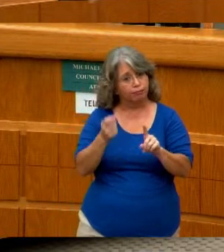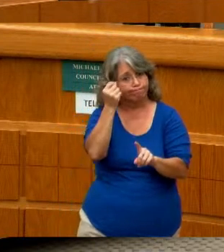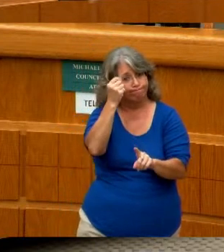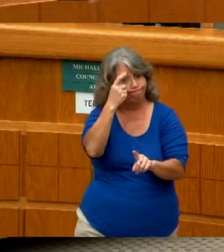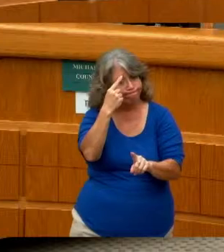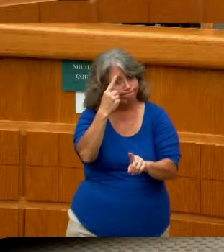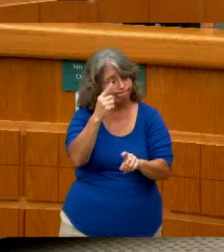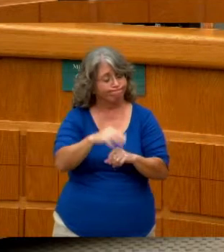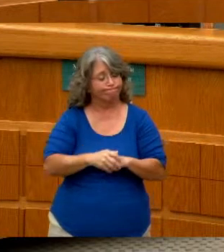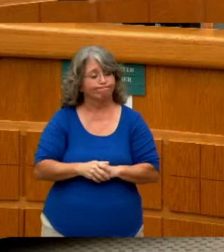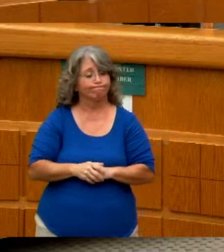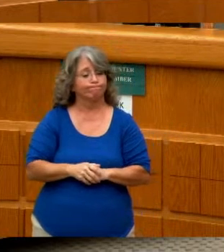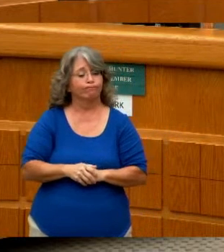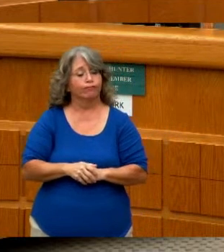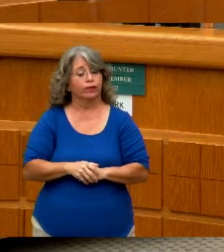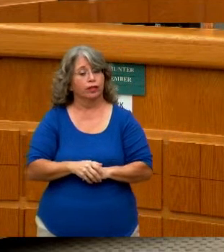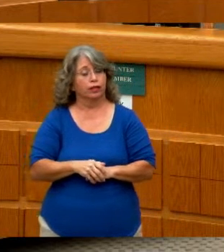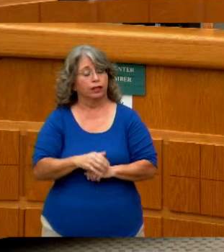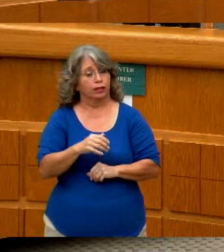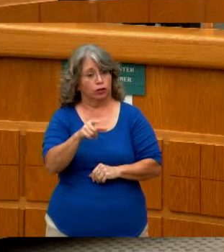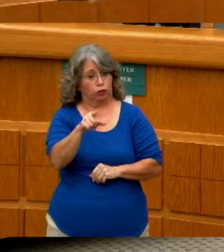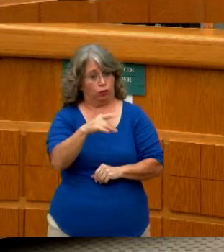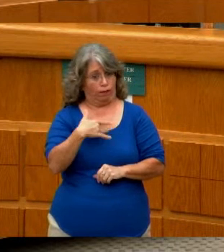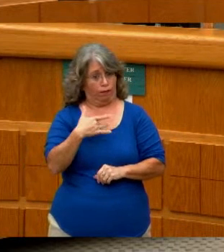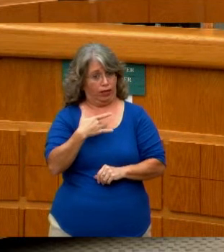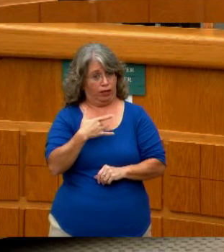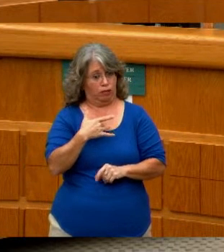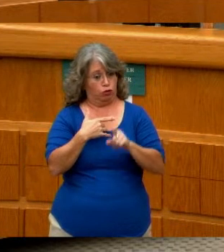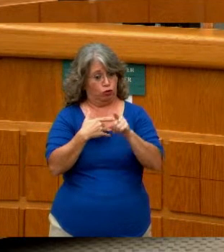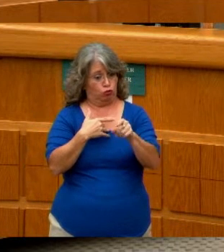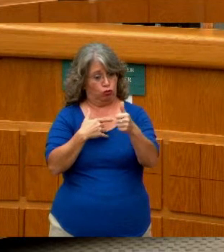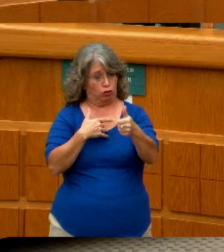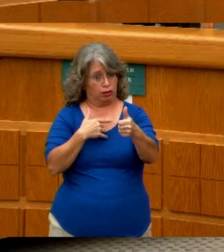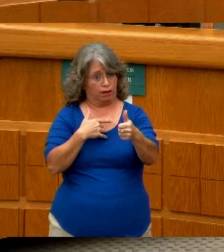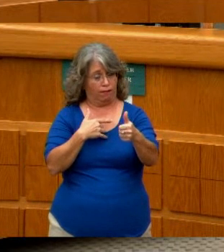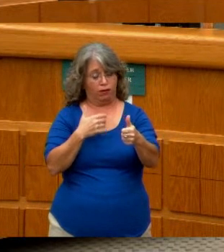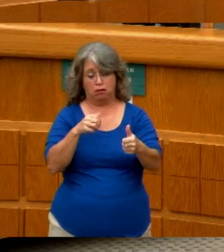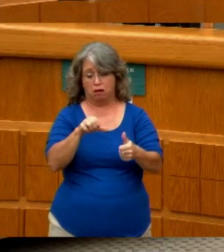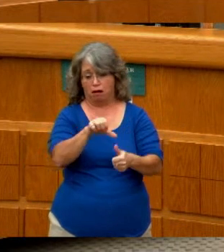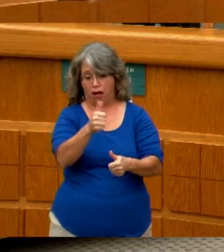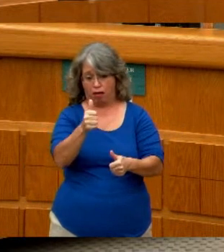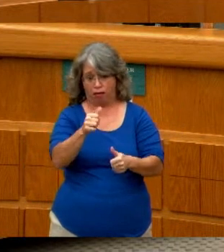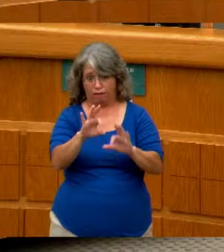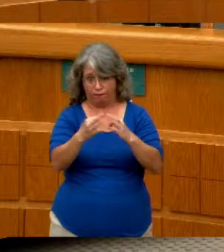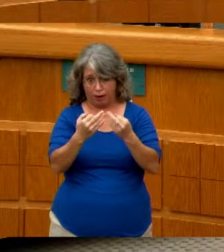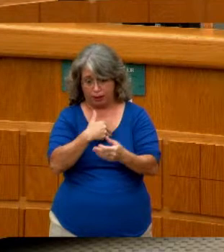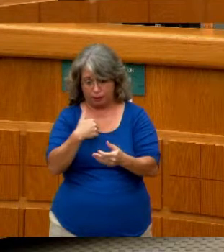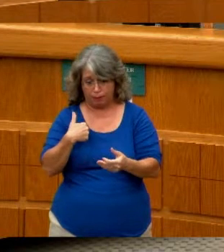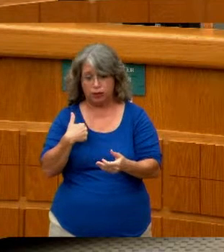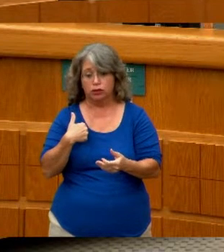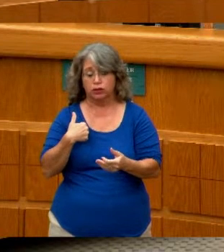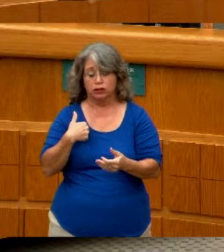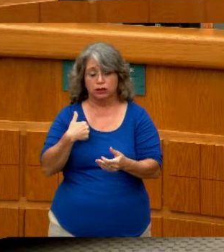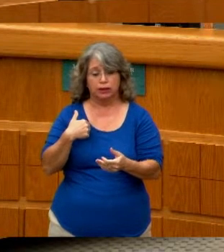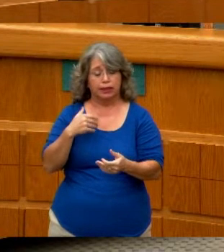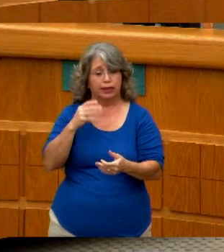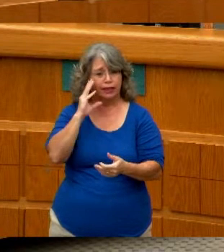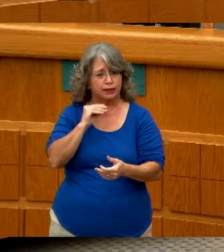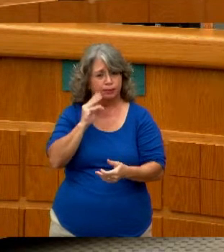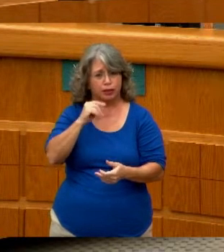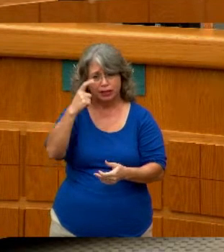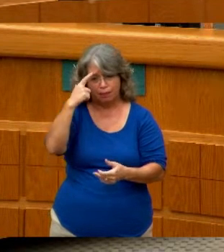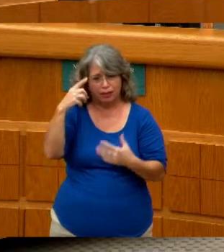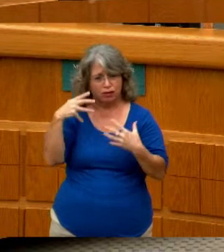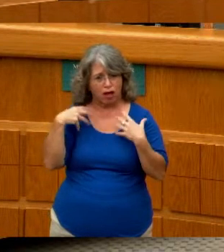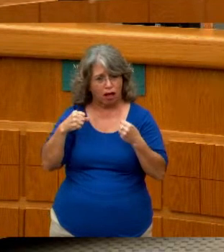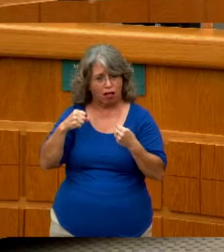826-8019. But make no mistake, if you feel like you or anybody of your family is suffering from a mental health